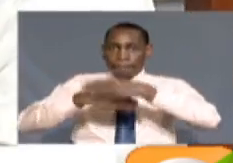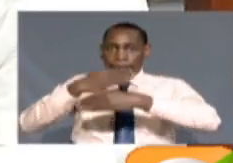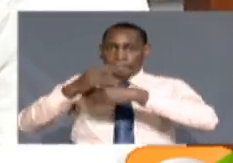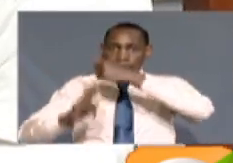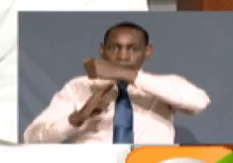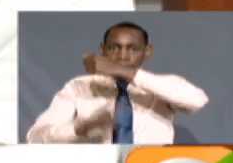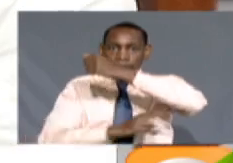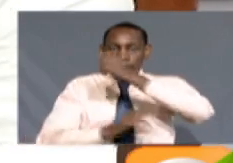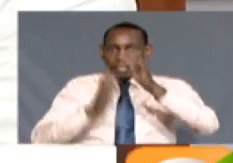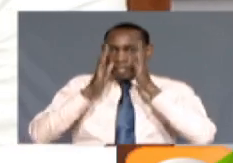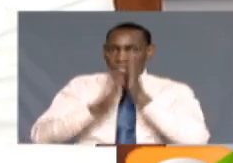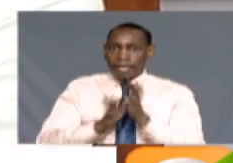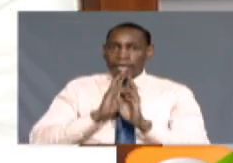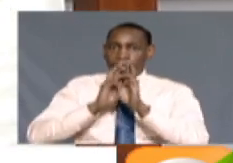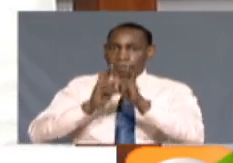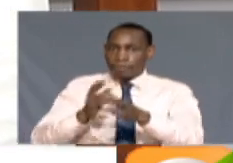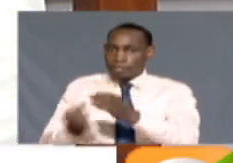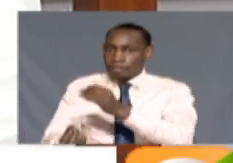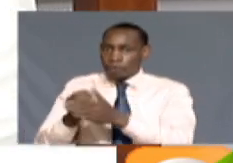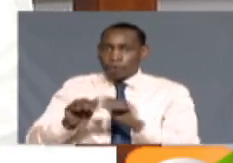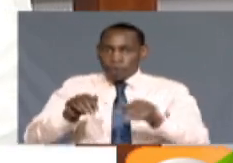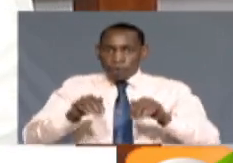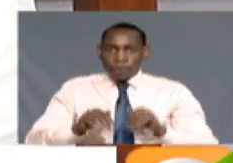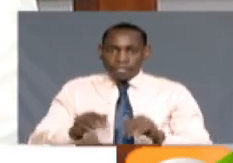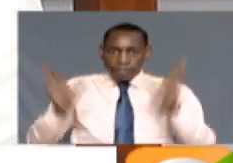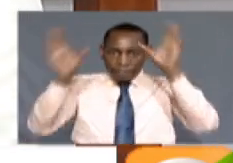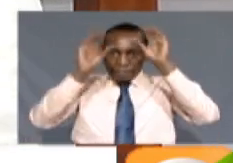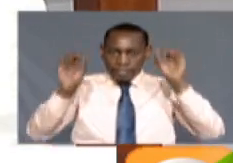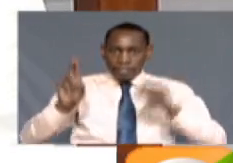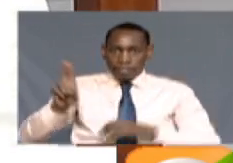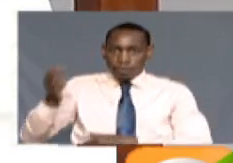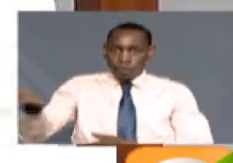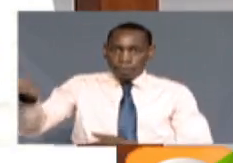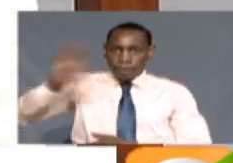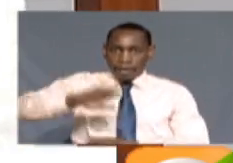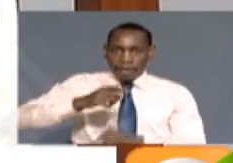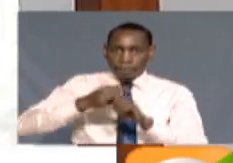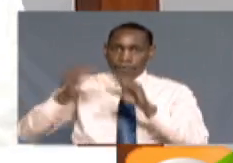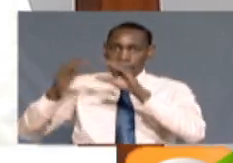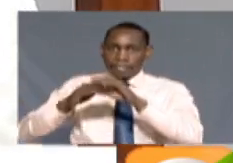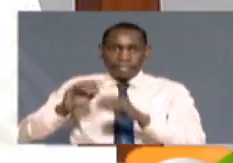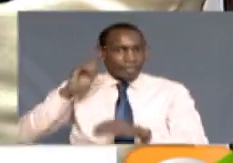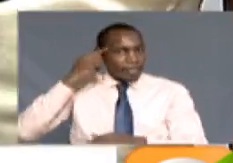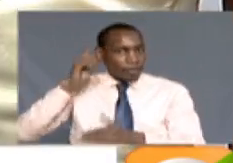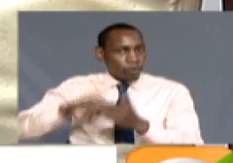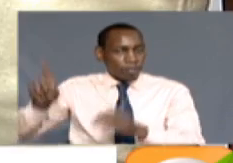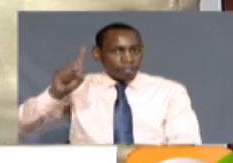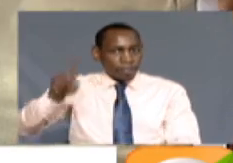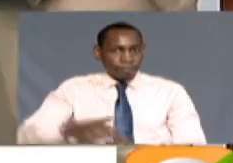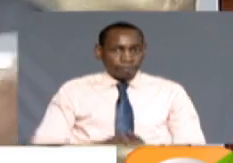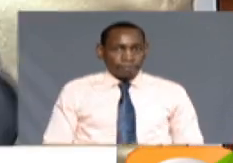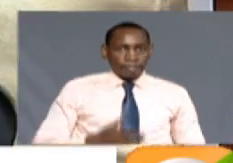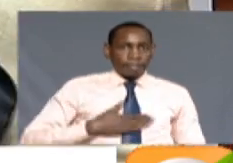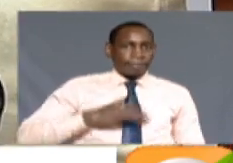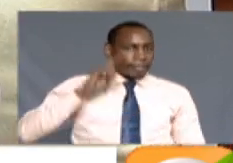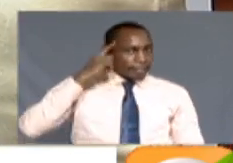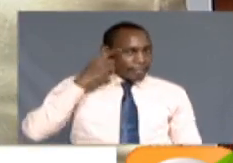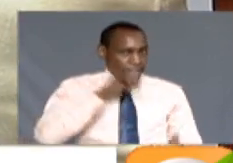report is about to be released. They're waiting for President Kenyatta to come back from Russia and they release it. What do you think? I think that is